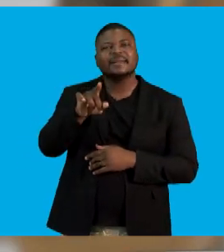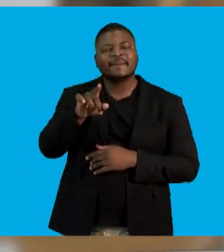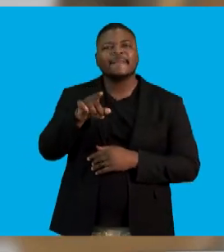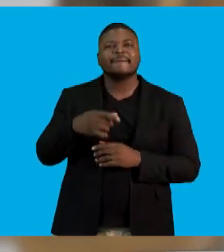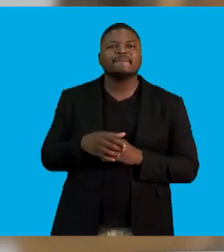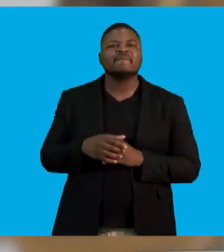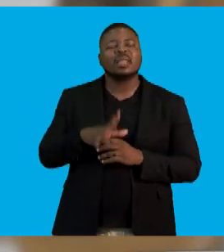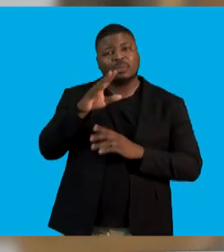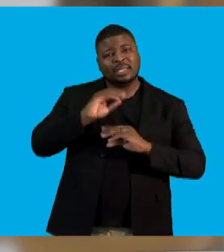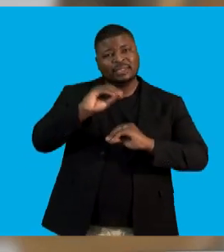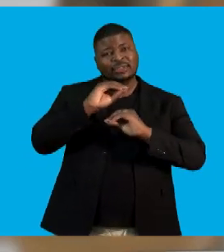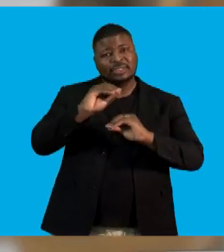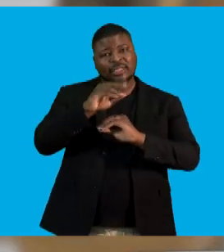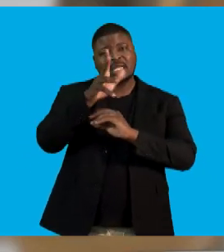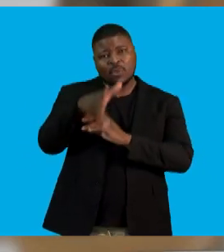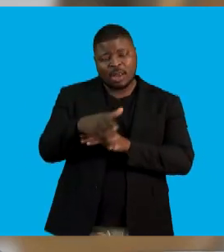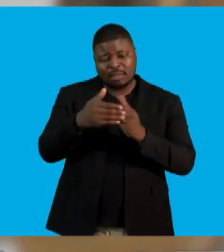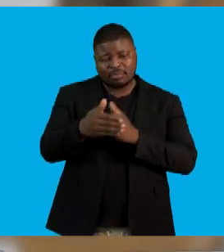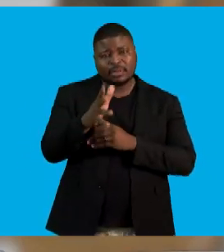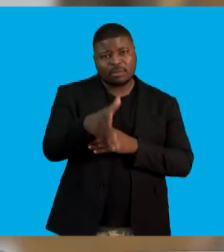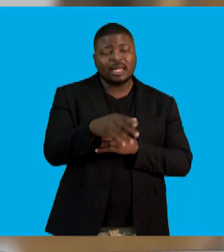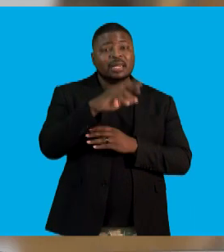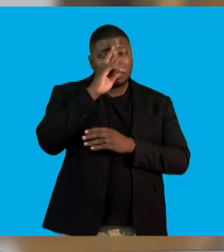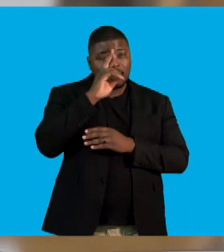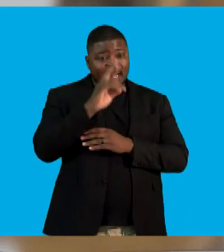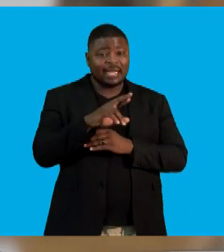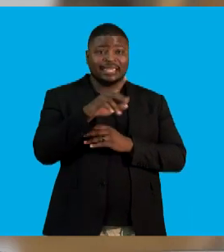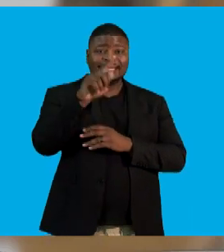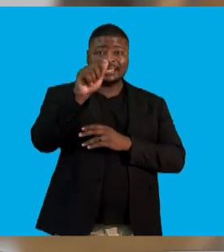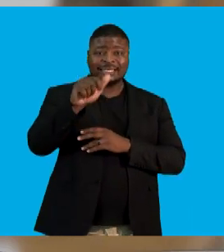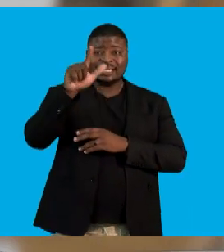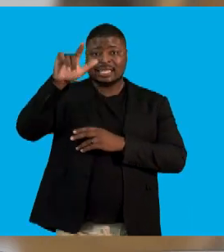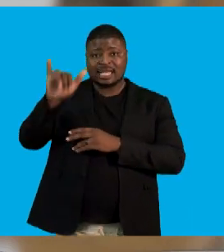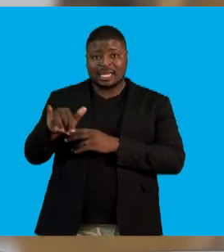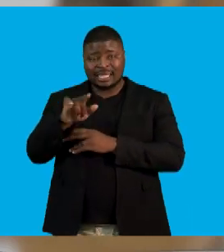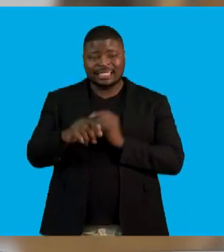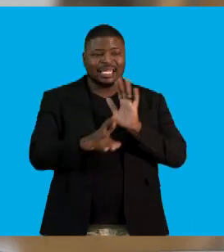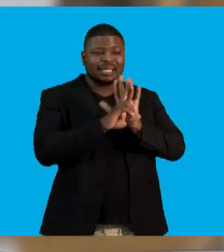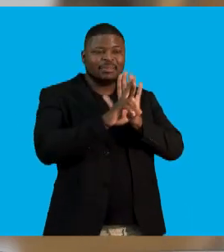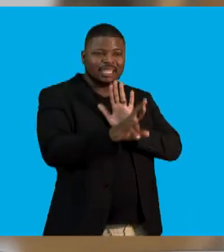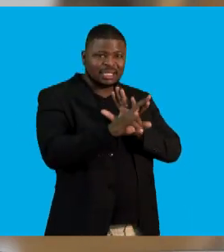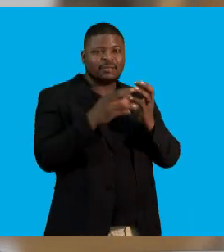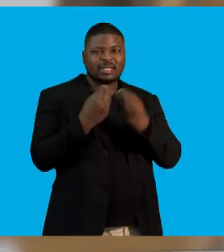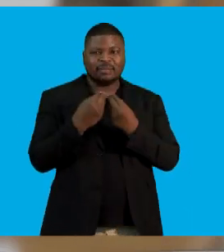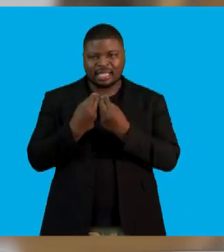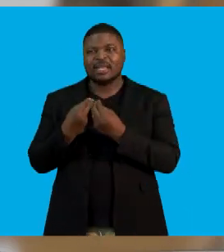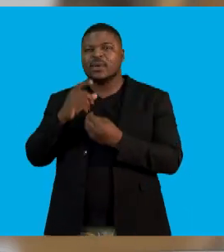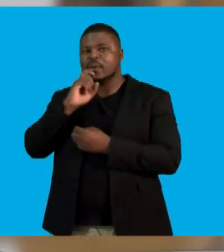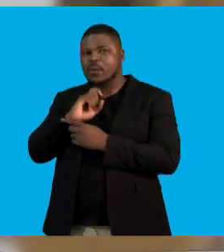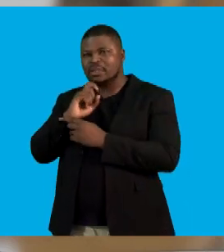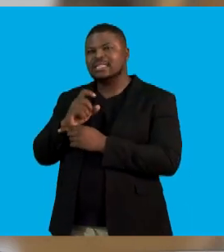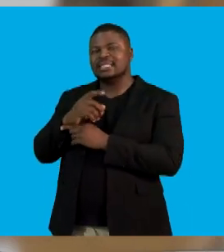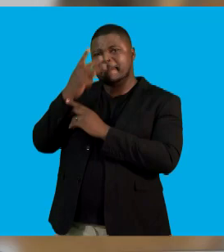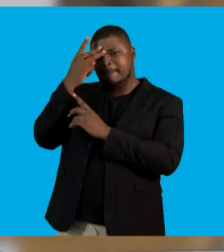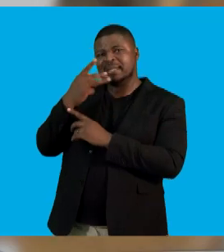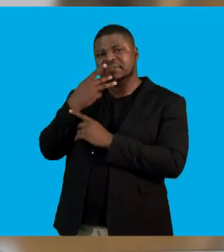said, I'm going to talk to you guys about it now. It's a representation of things using pictures. And you'll